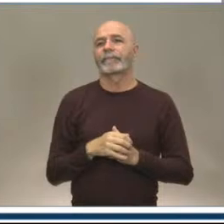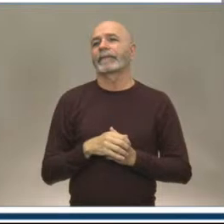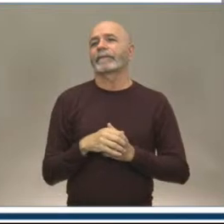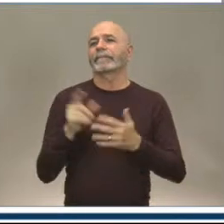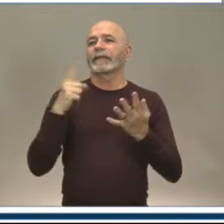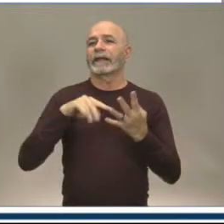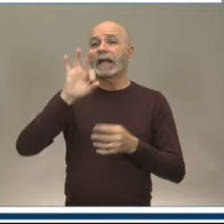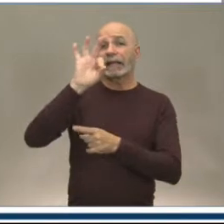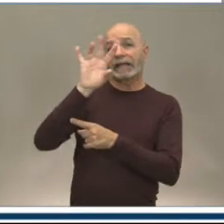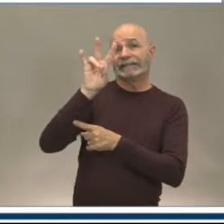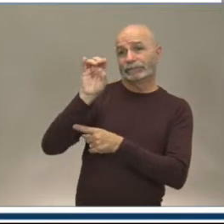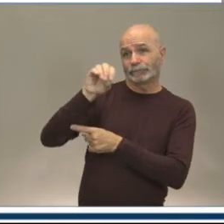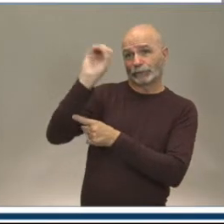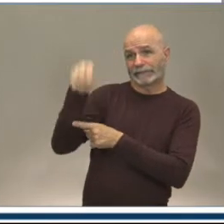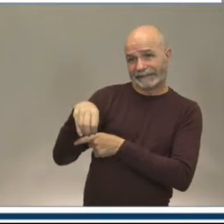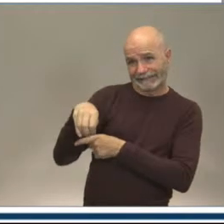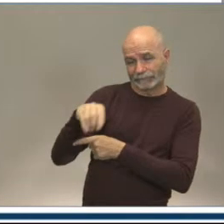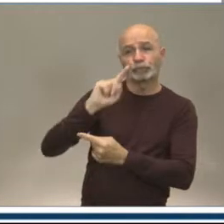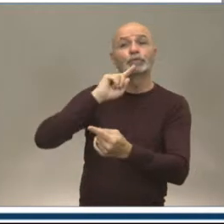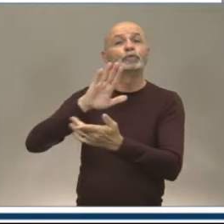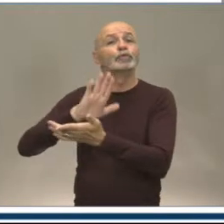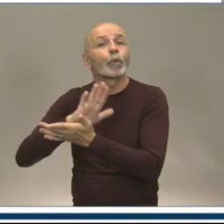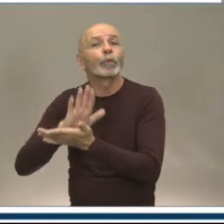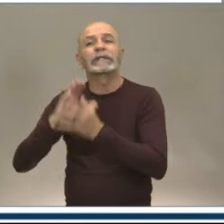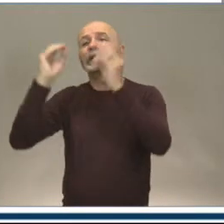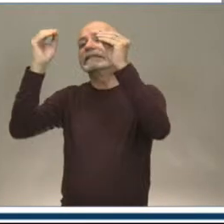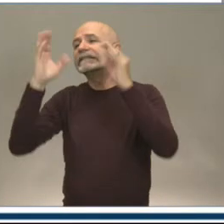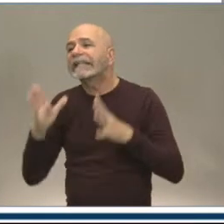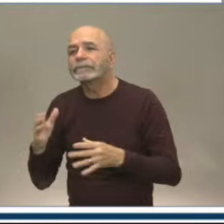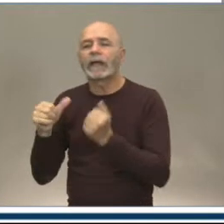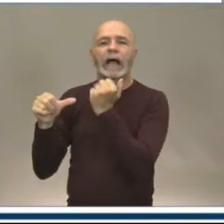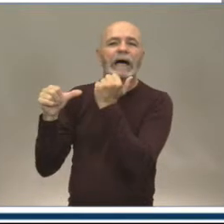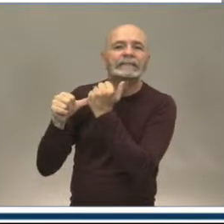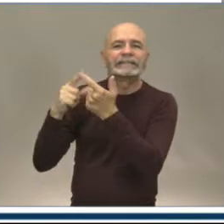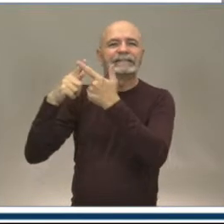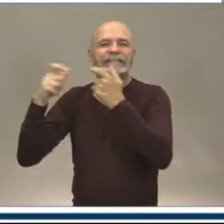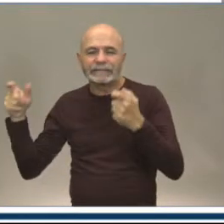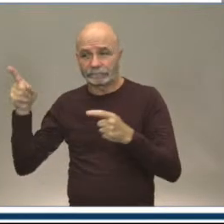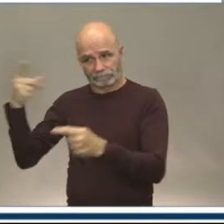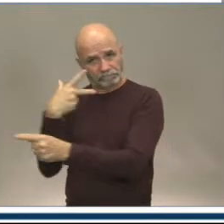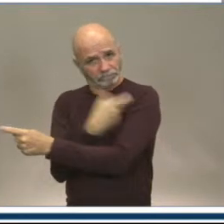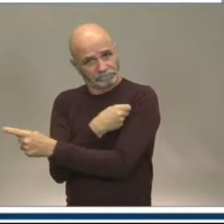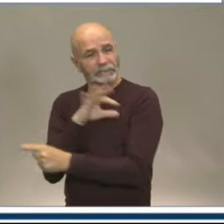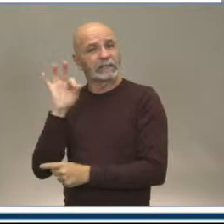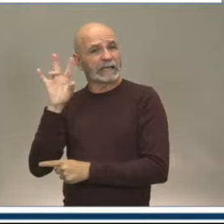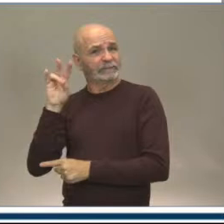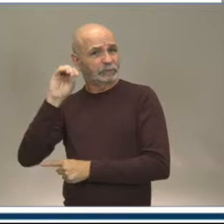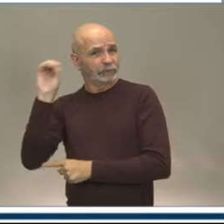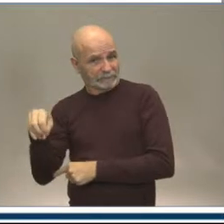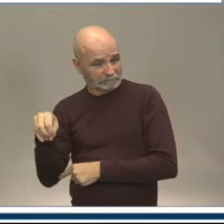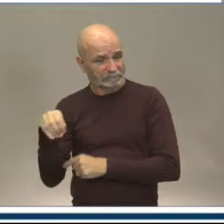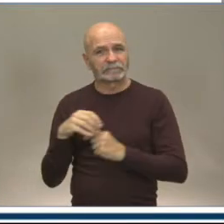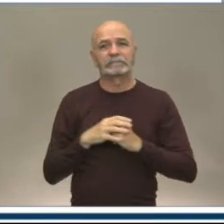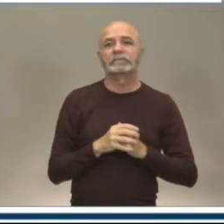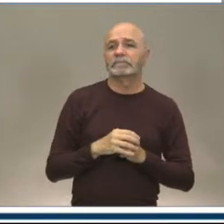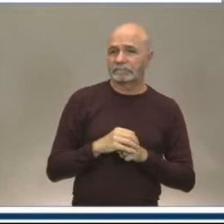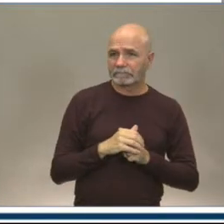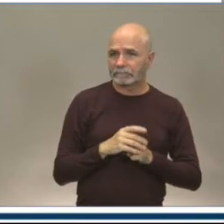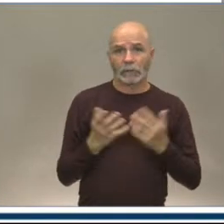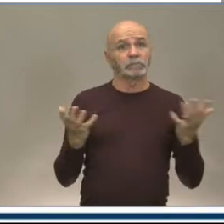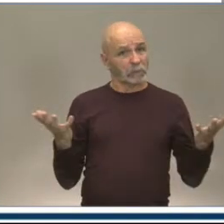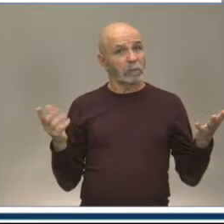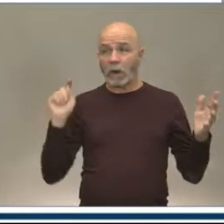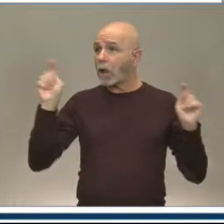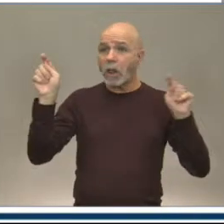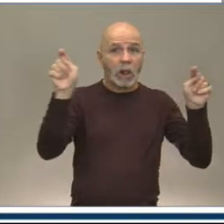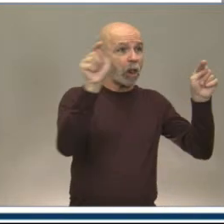97% of employees in the education system who have reported are fully vaccinated. So as for employees who